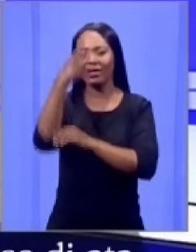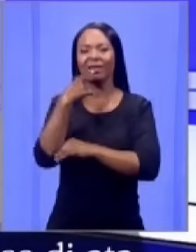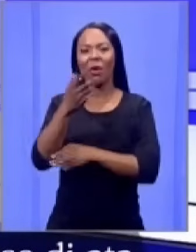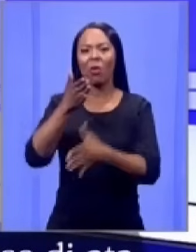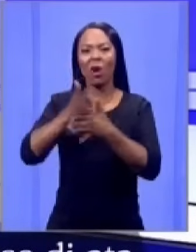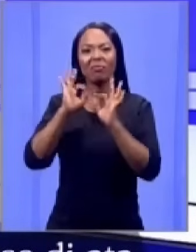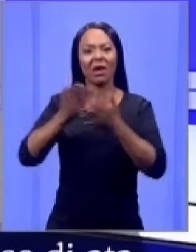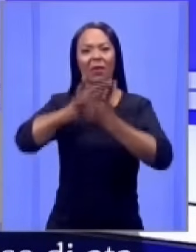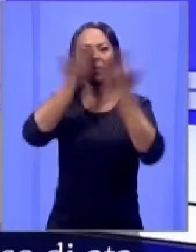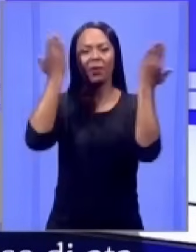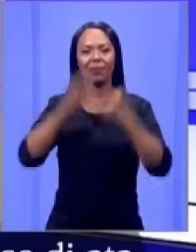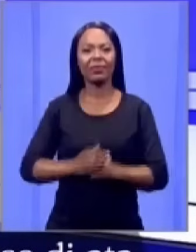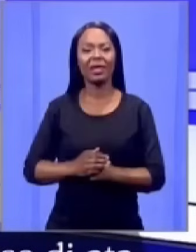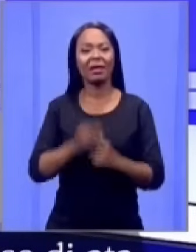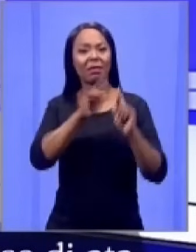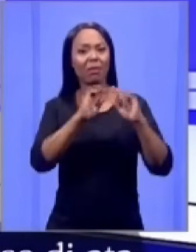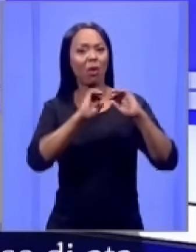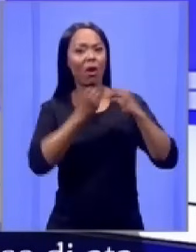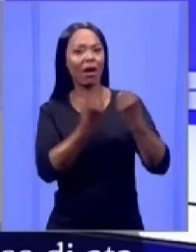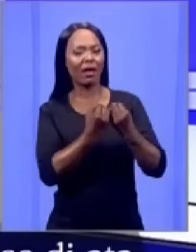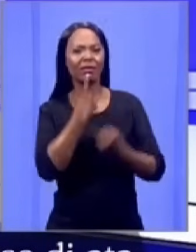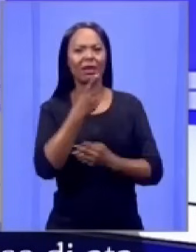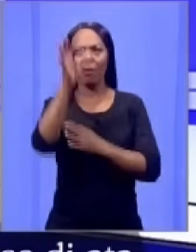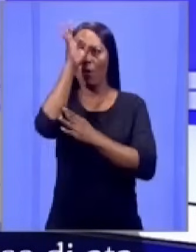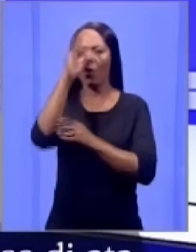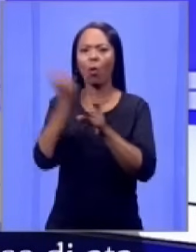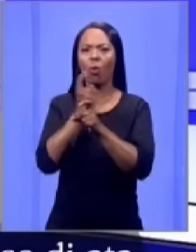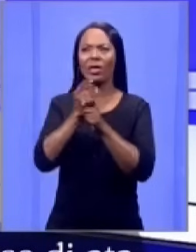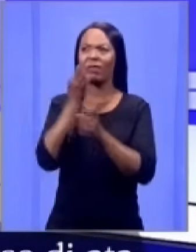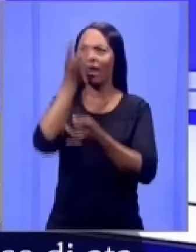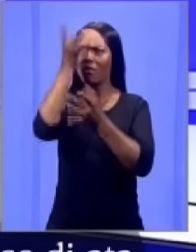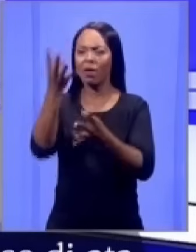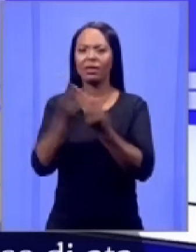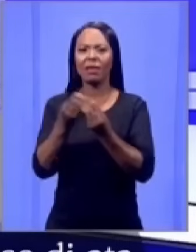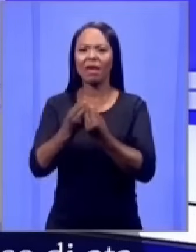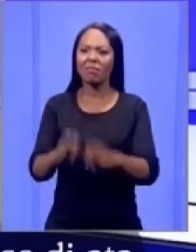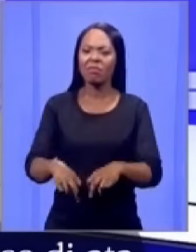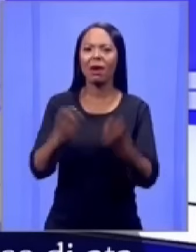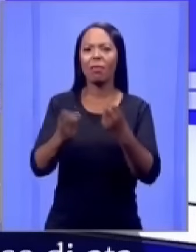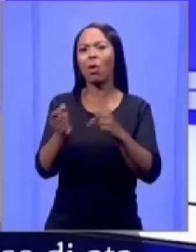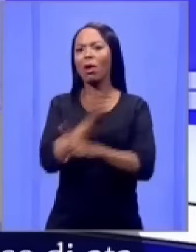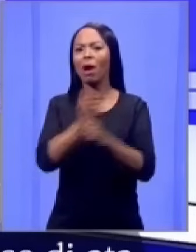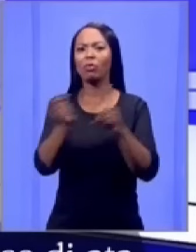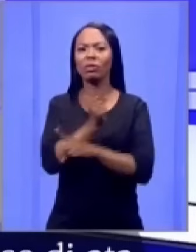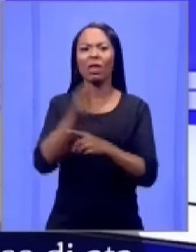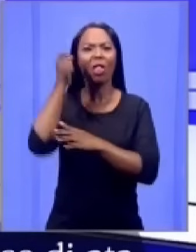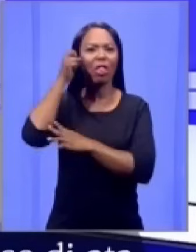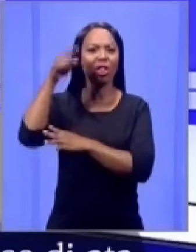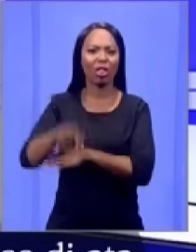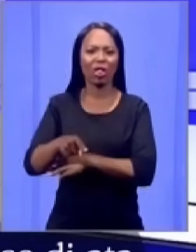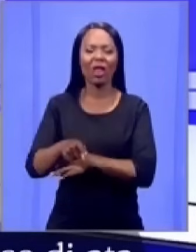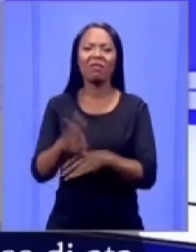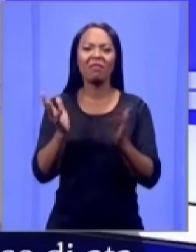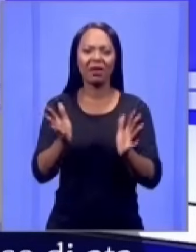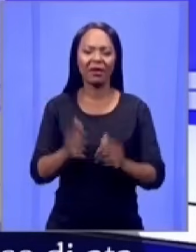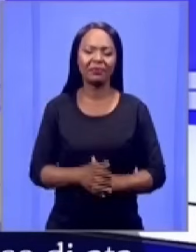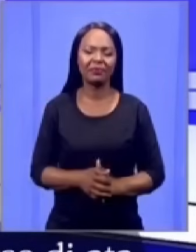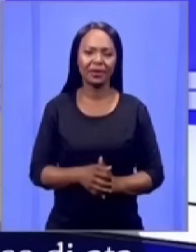wa sona. Mokgatlo ona o re sepolesa ha se nkele dinyewe tsa peto, tlhekefetso ya bong le tlhekefetso ya thobalano ka